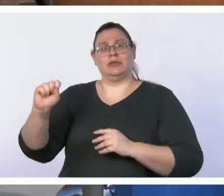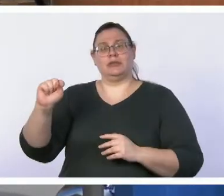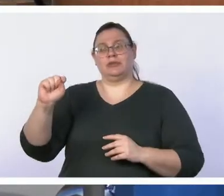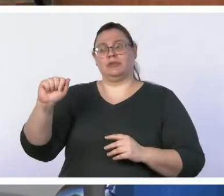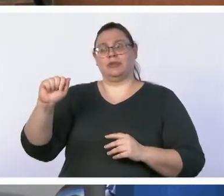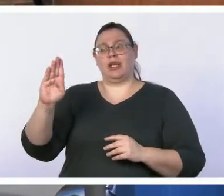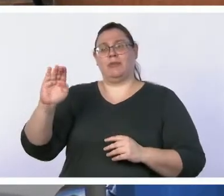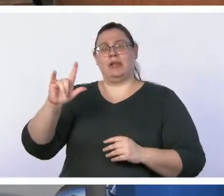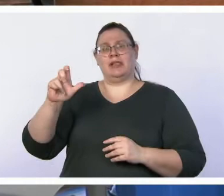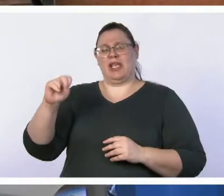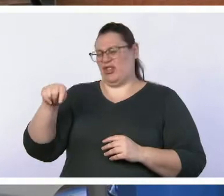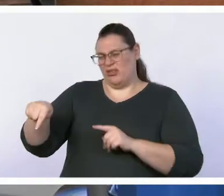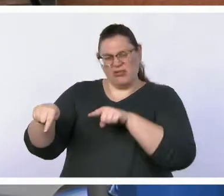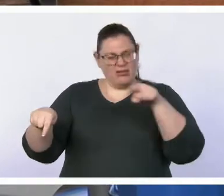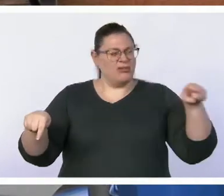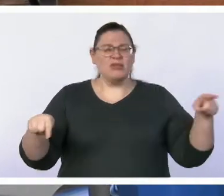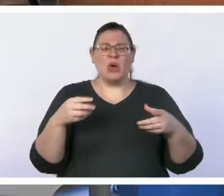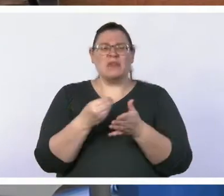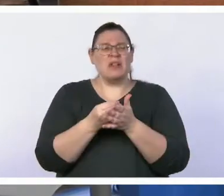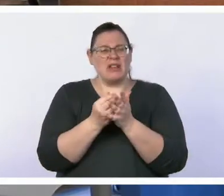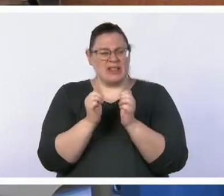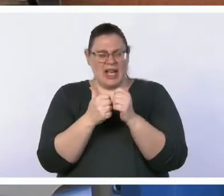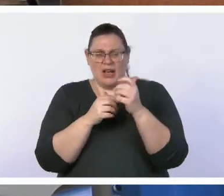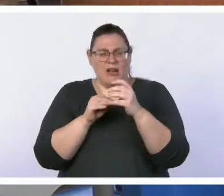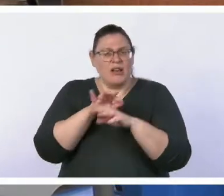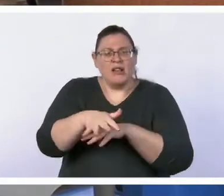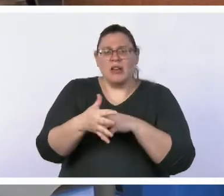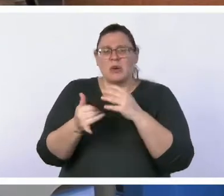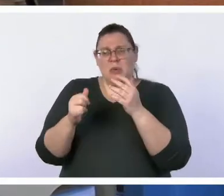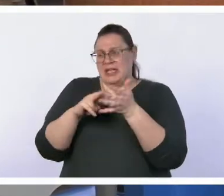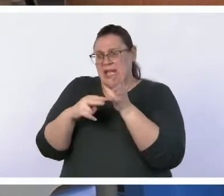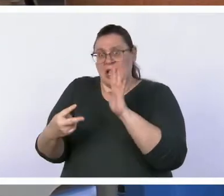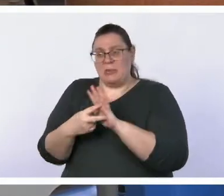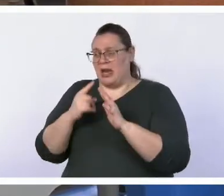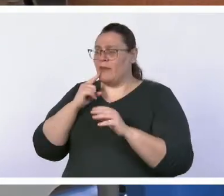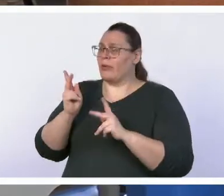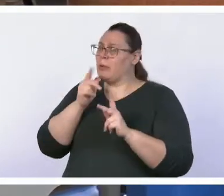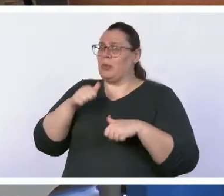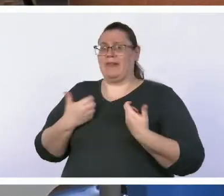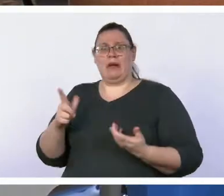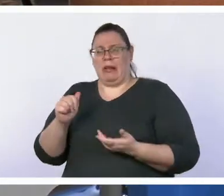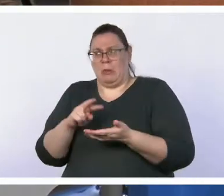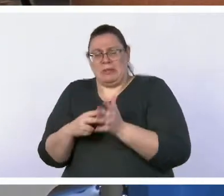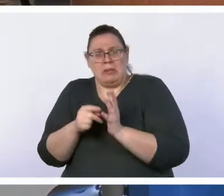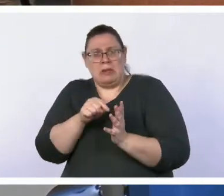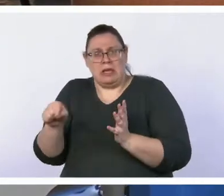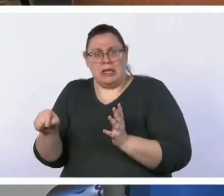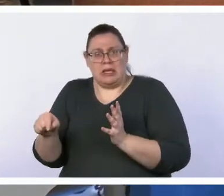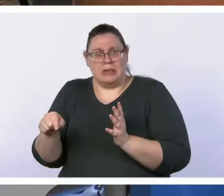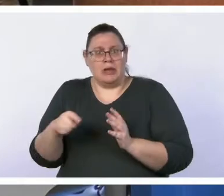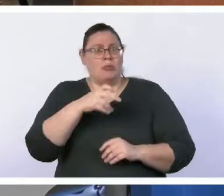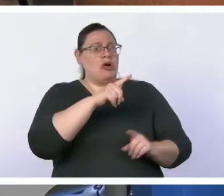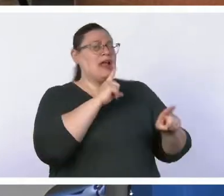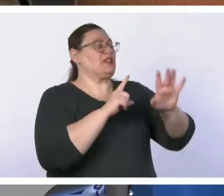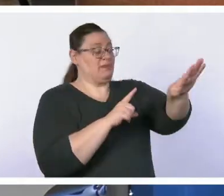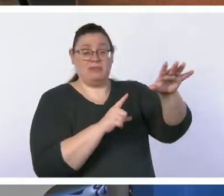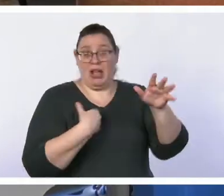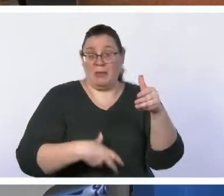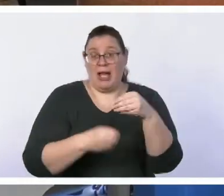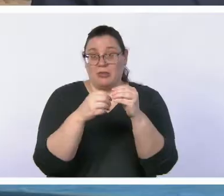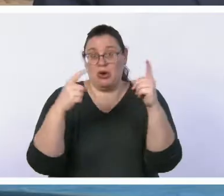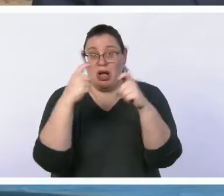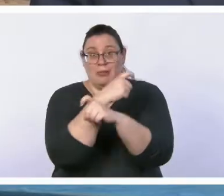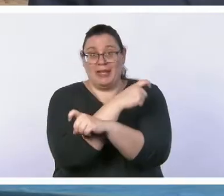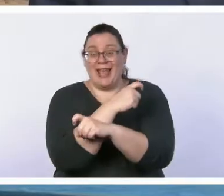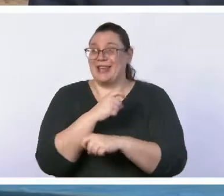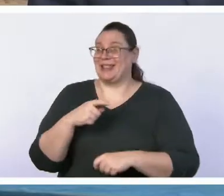all of these funds come into play, and what do they mean to just the citizens of Los Angeles? Sure. Well, let me complicate it for you a little bit more. Oh, good.